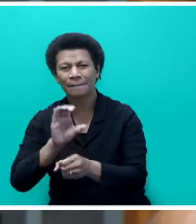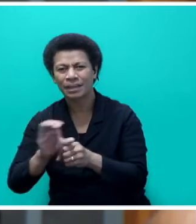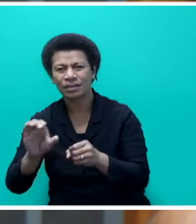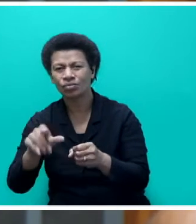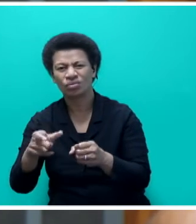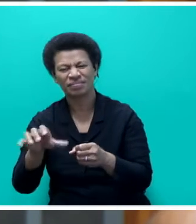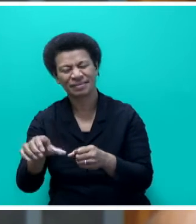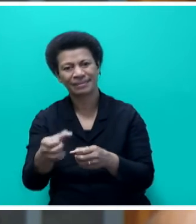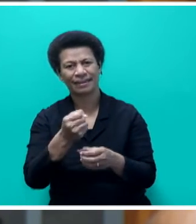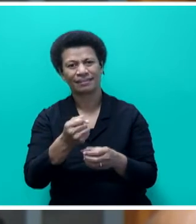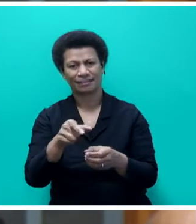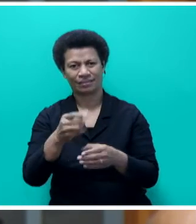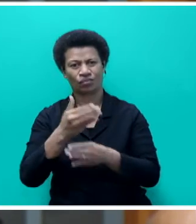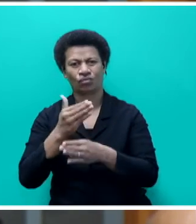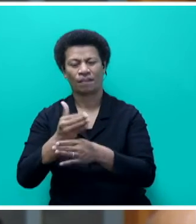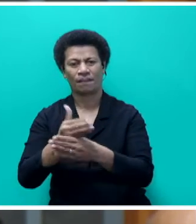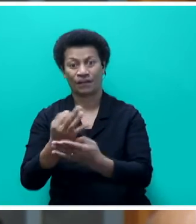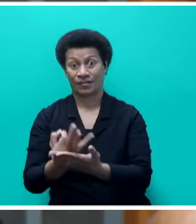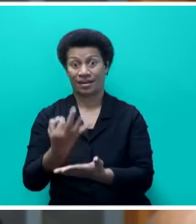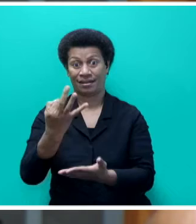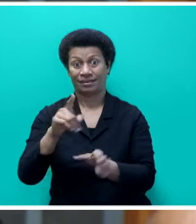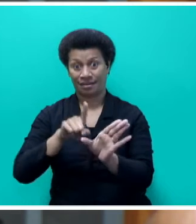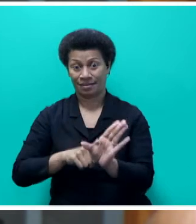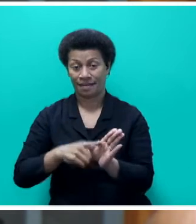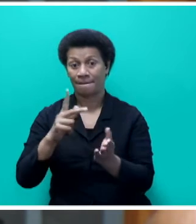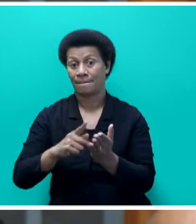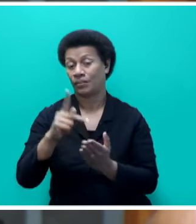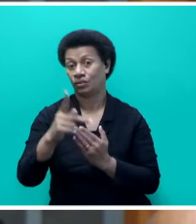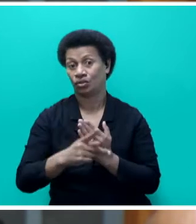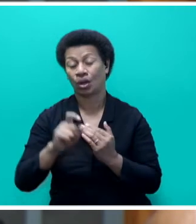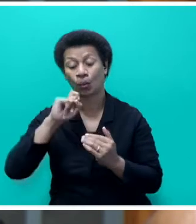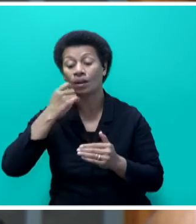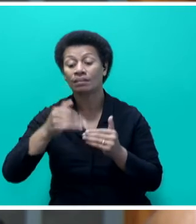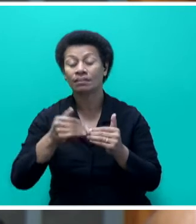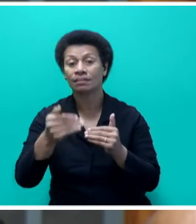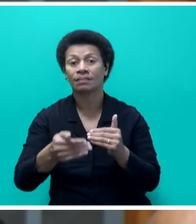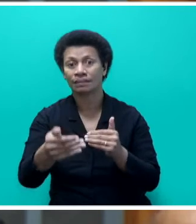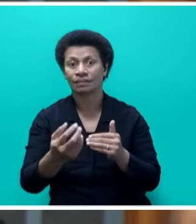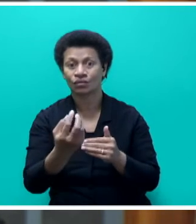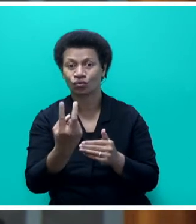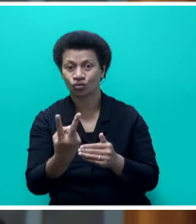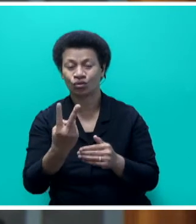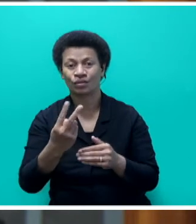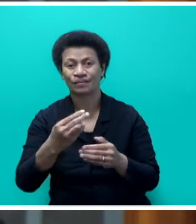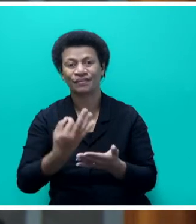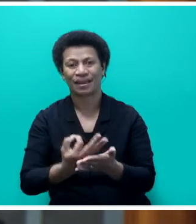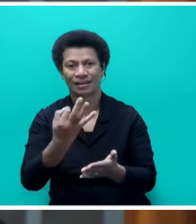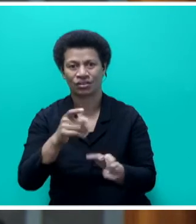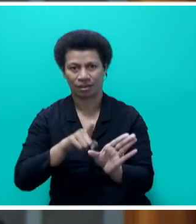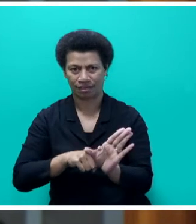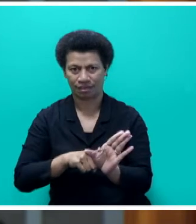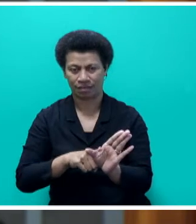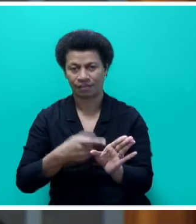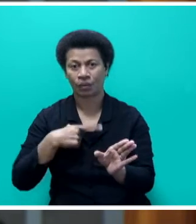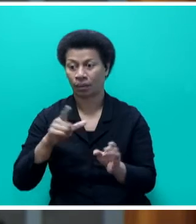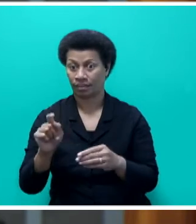of this financial year. Project will roll over in the next 2 financial years. This is because the term for civil works